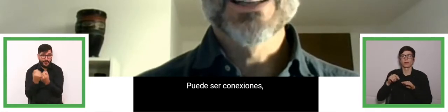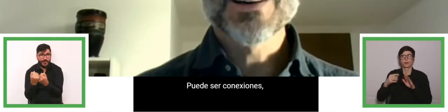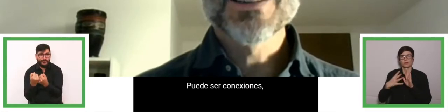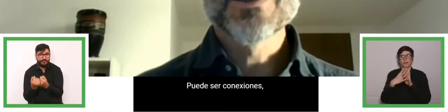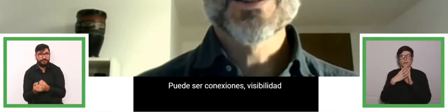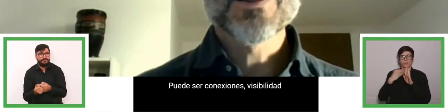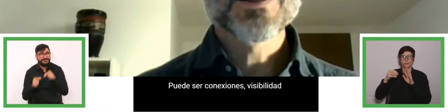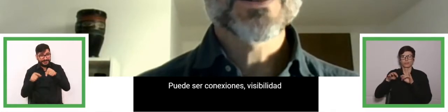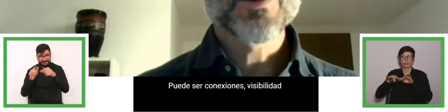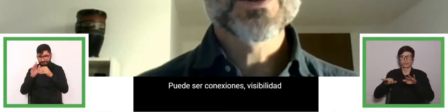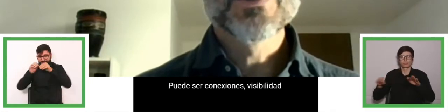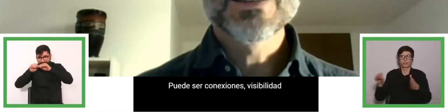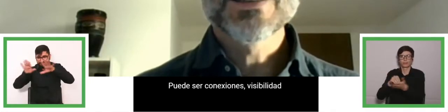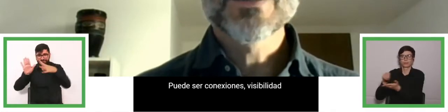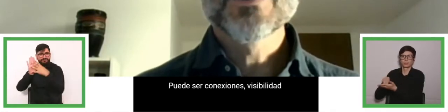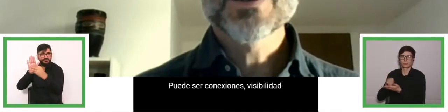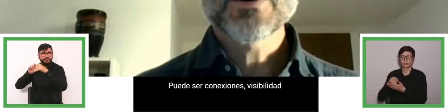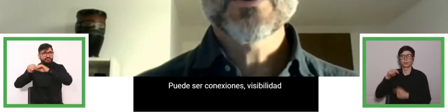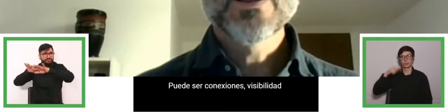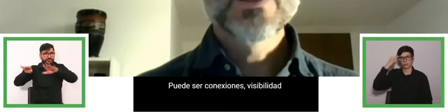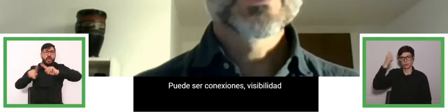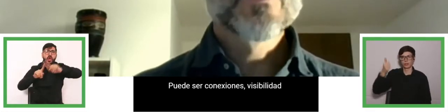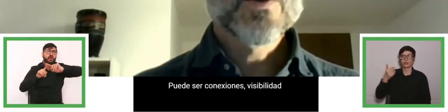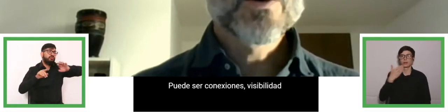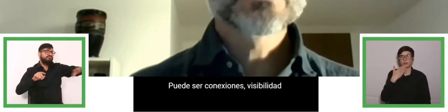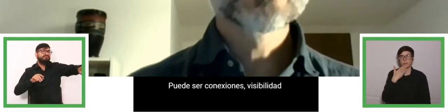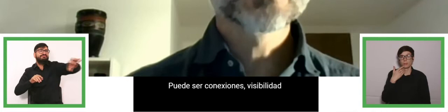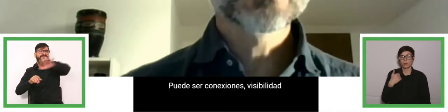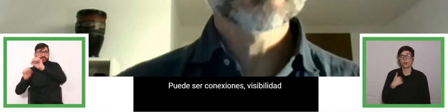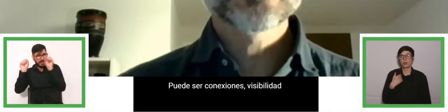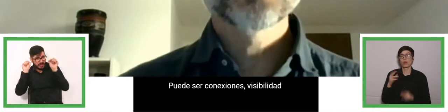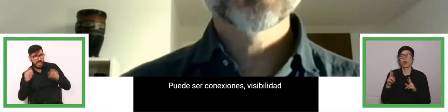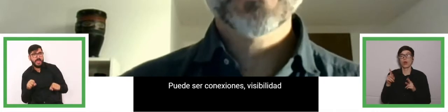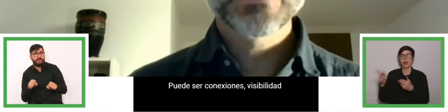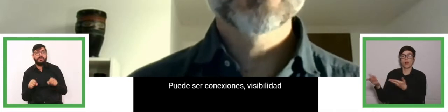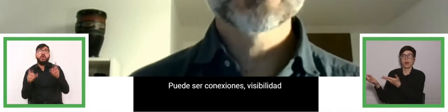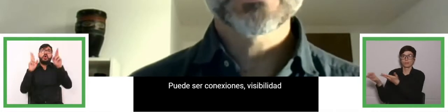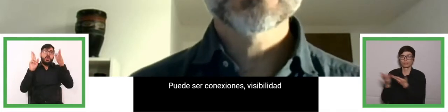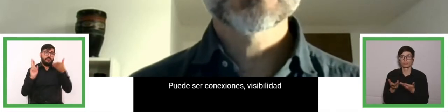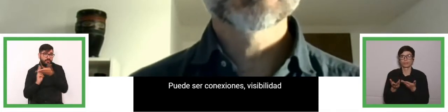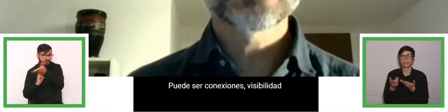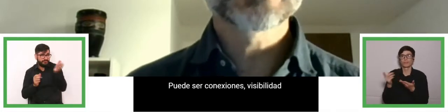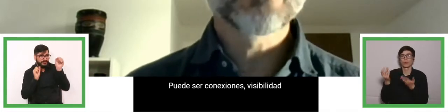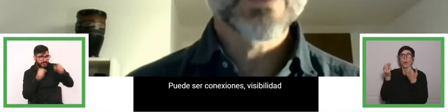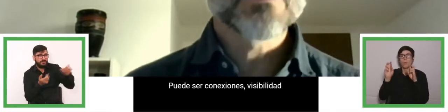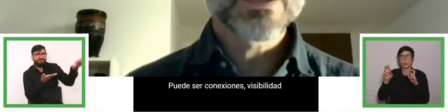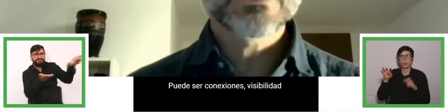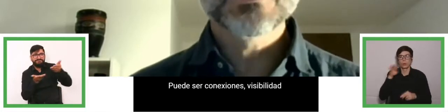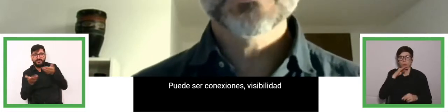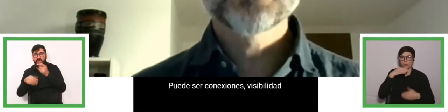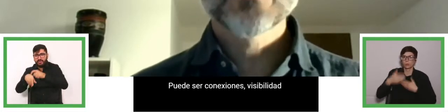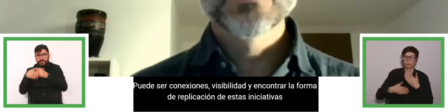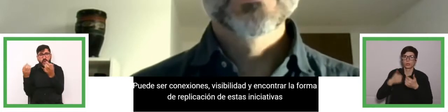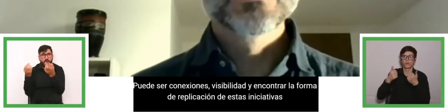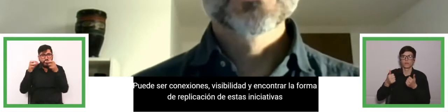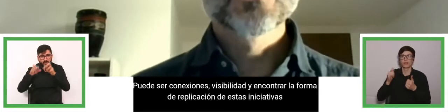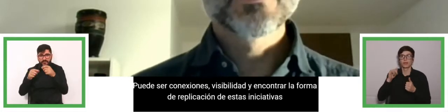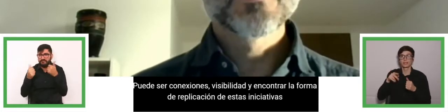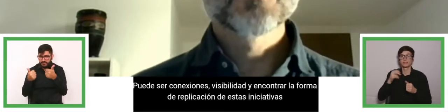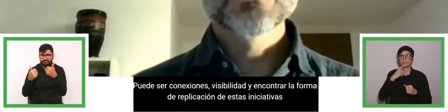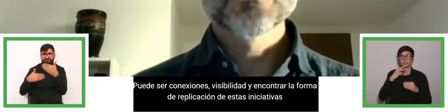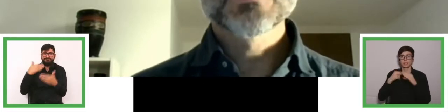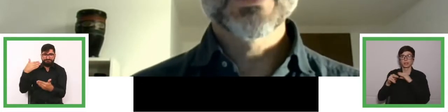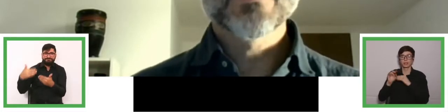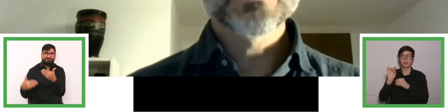you to really try to use those opportunities to do so. And of course, you can also in the chat send a direct message